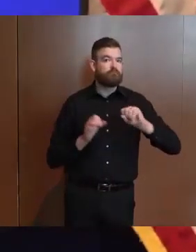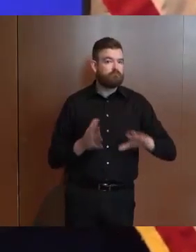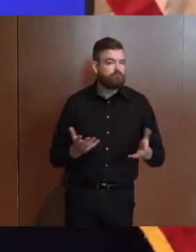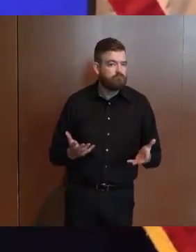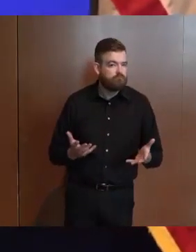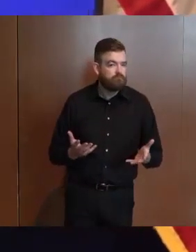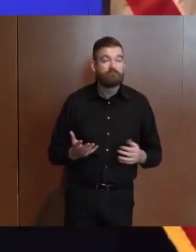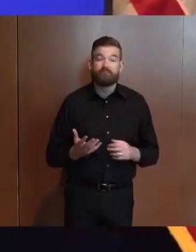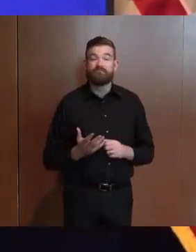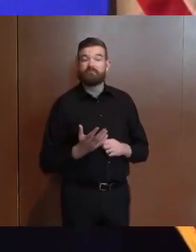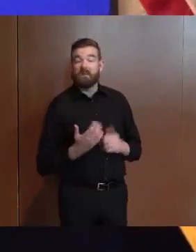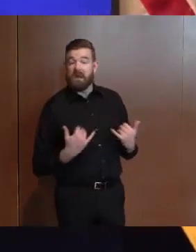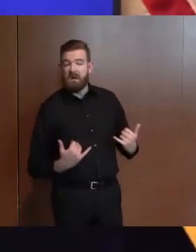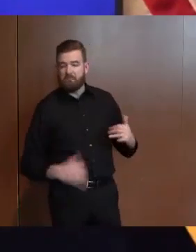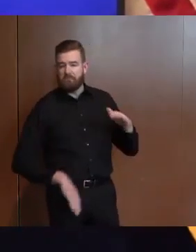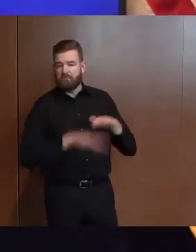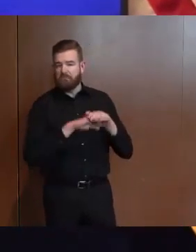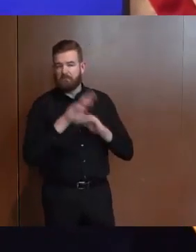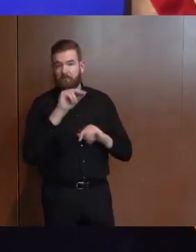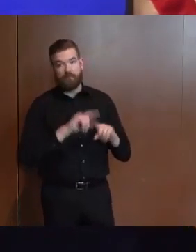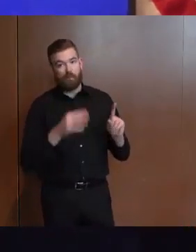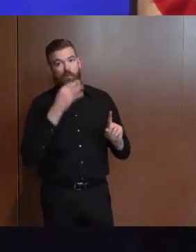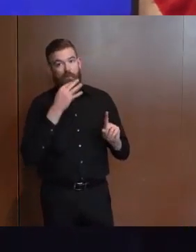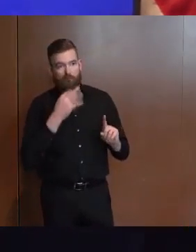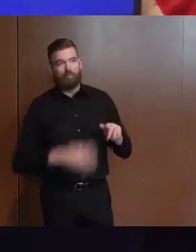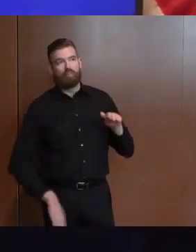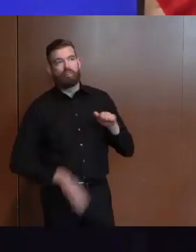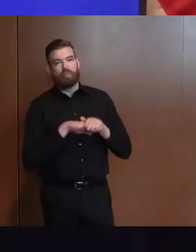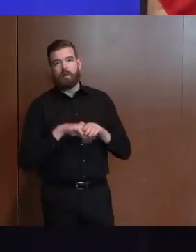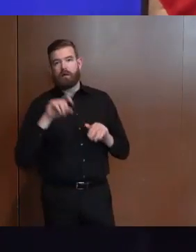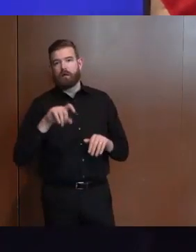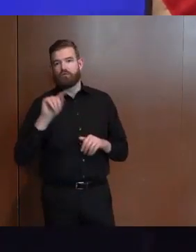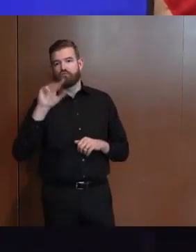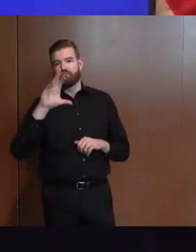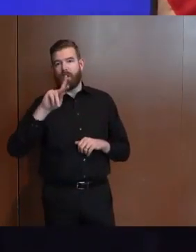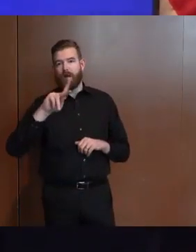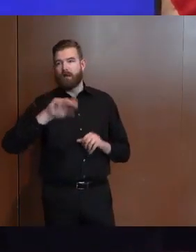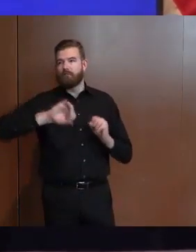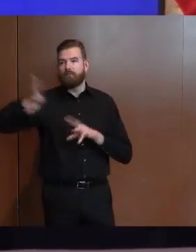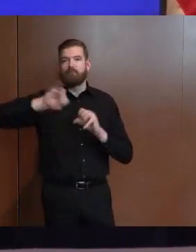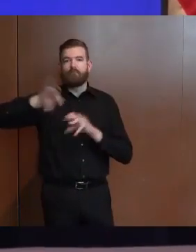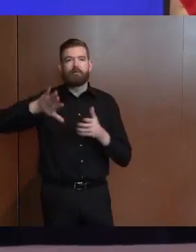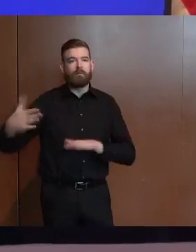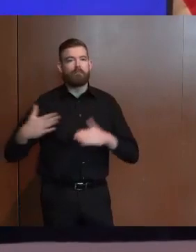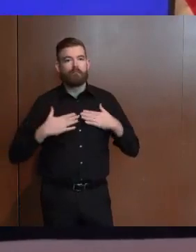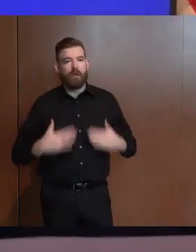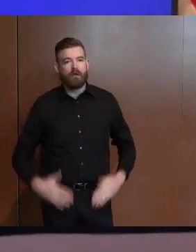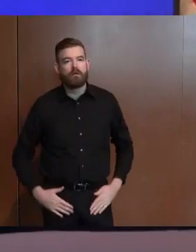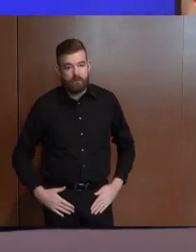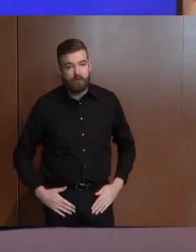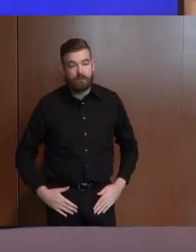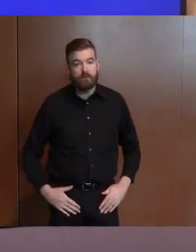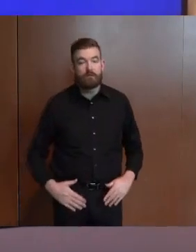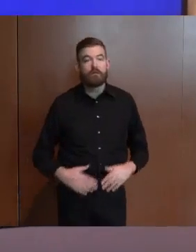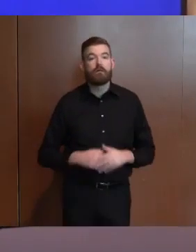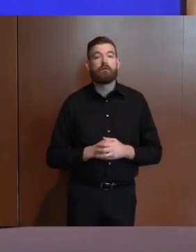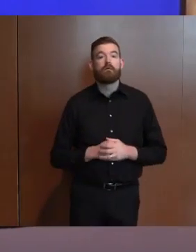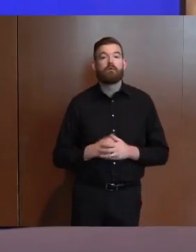jumping off point to point to anybody out there who's watching this who may not believe this is real. The fact that we're having